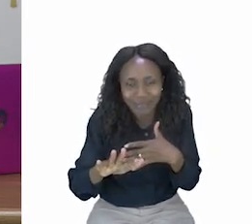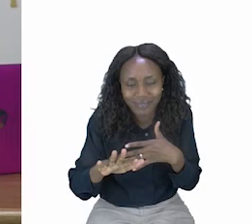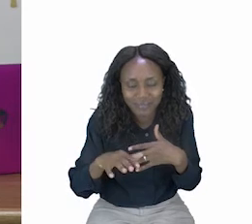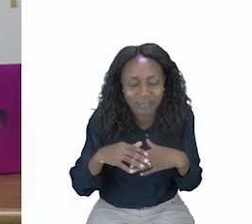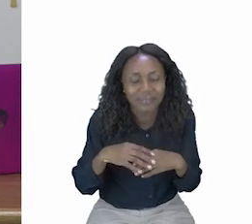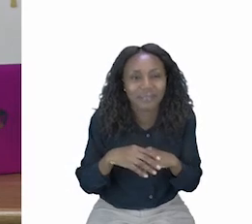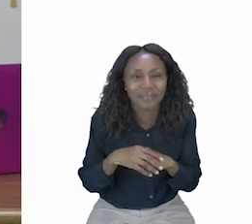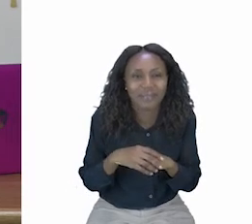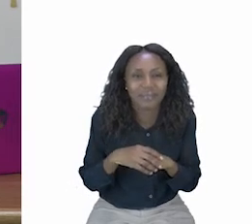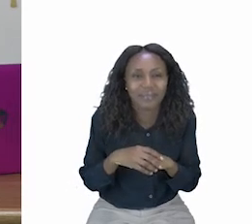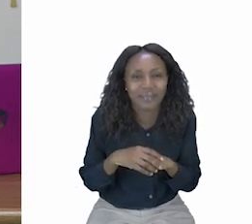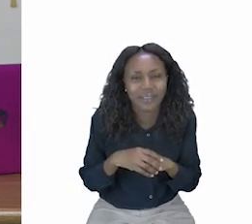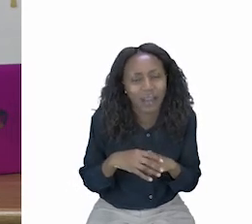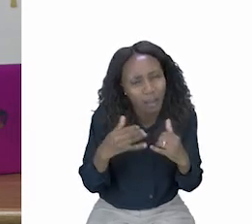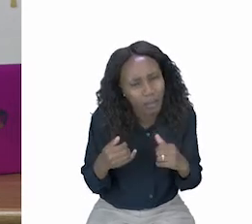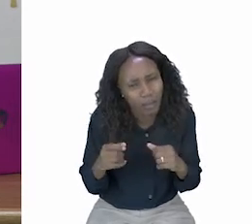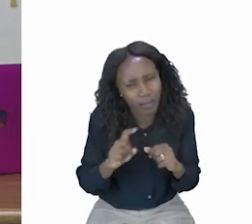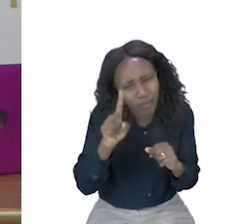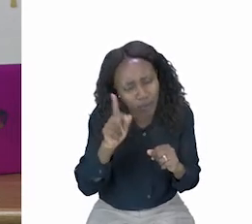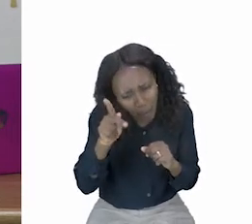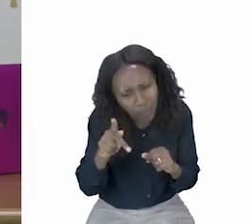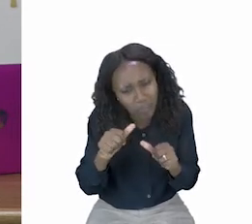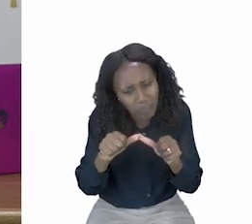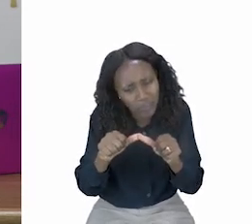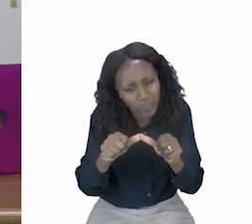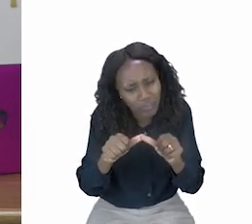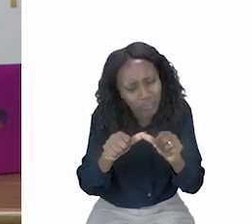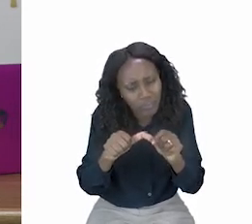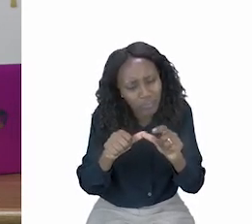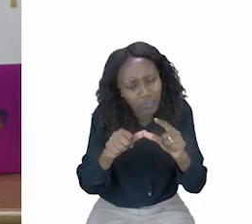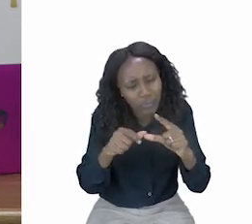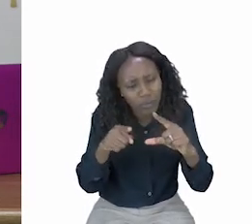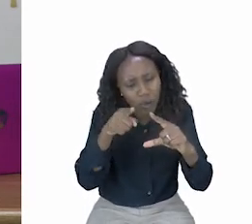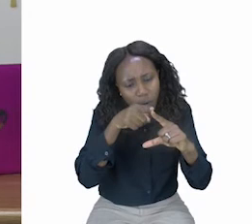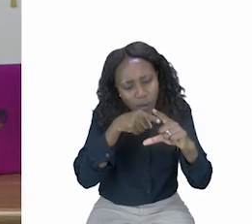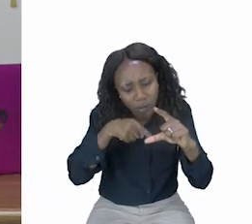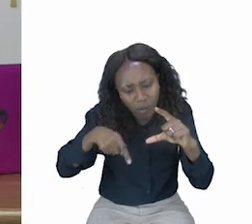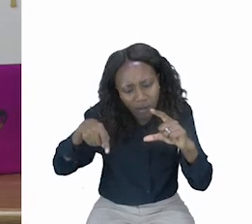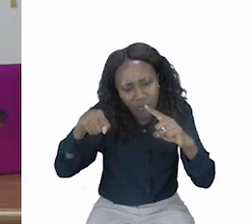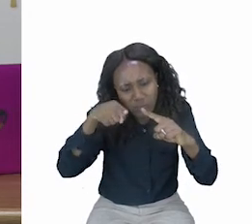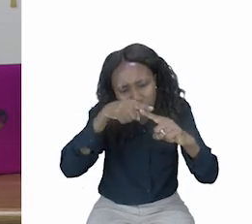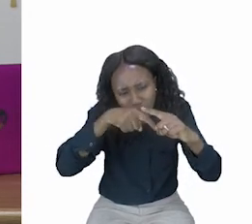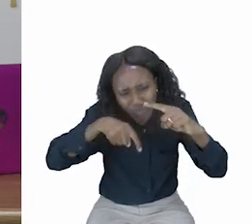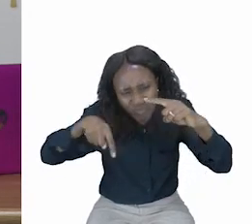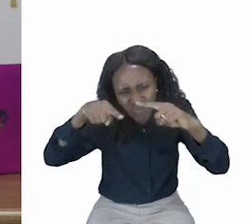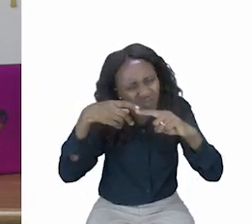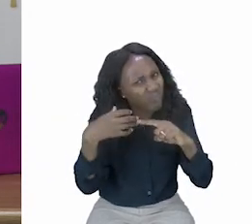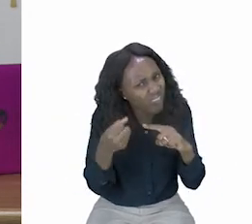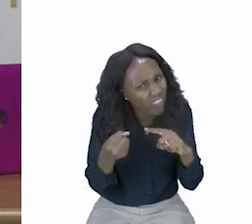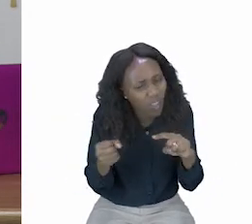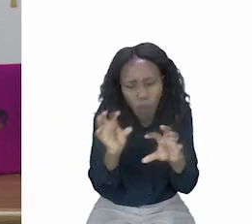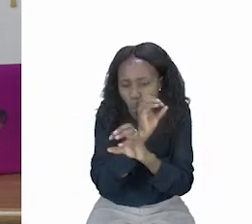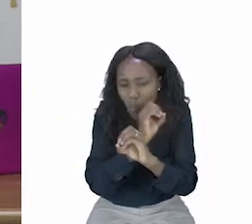beautiful side. And then it's asking how many corners. Now, as you can see, there are